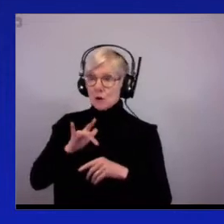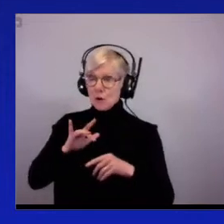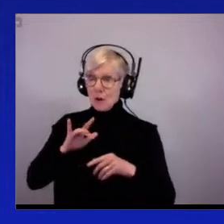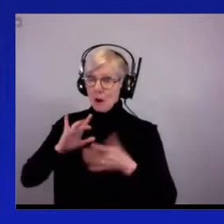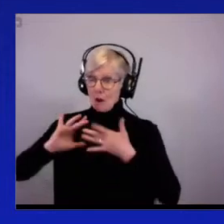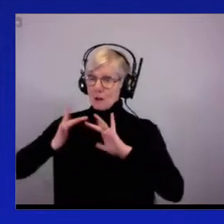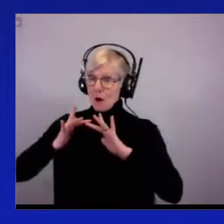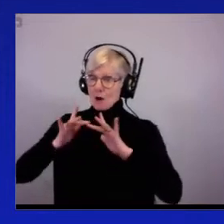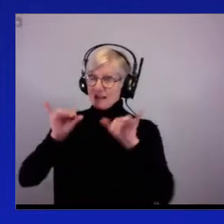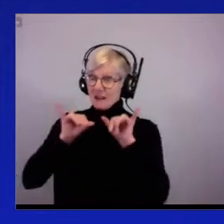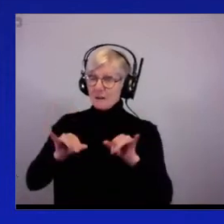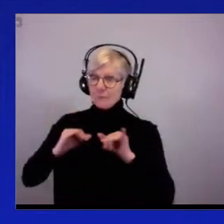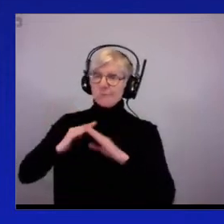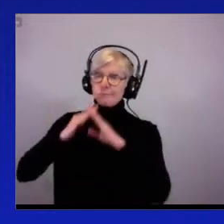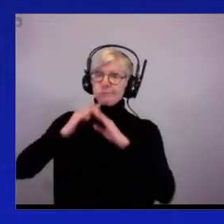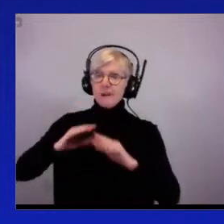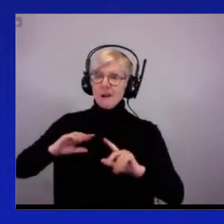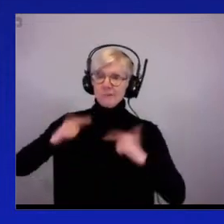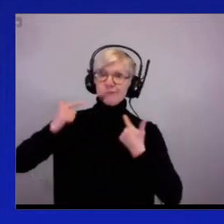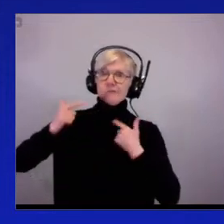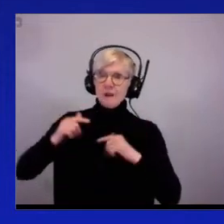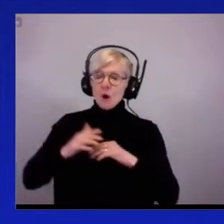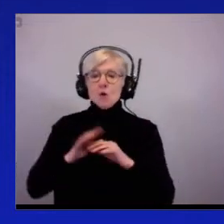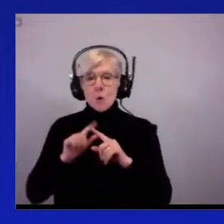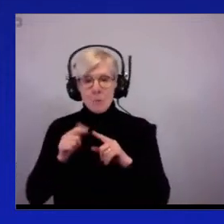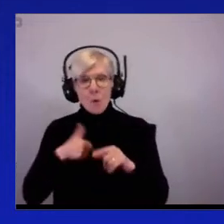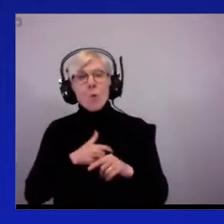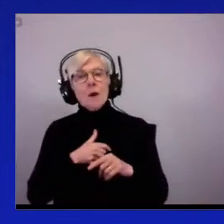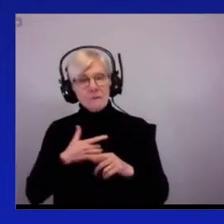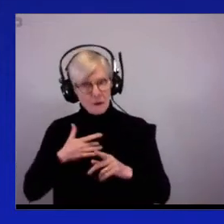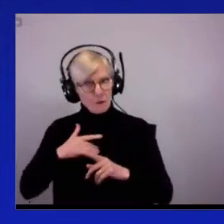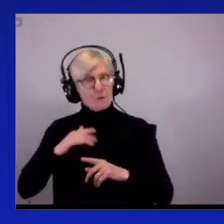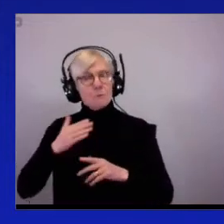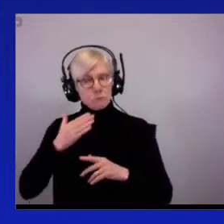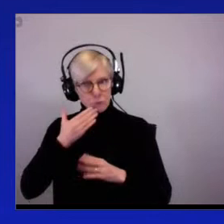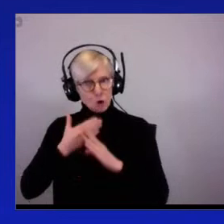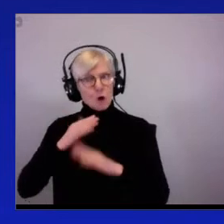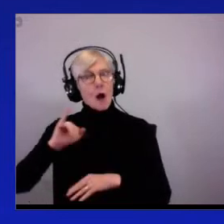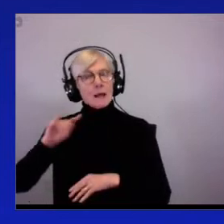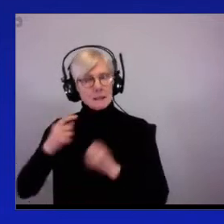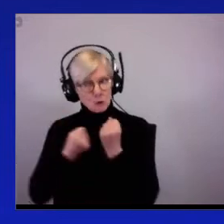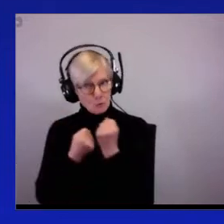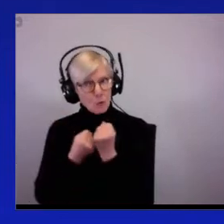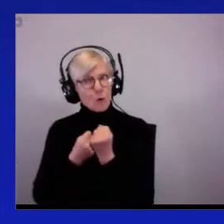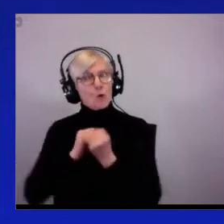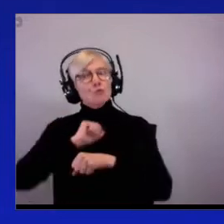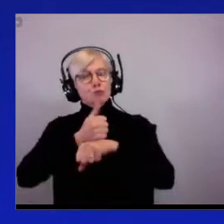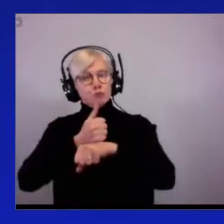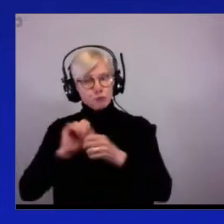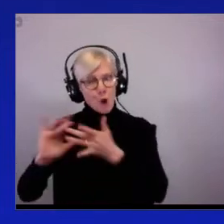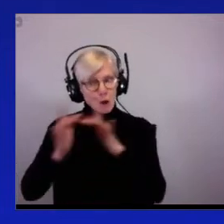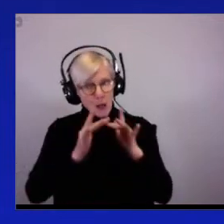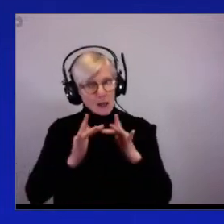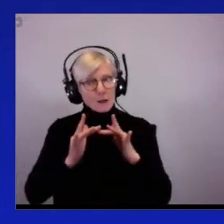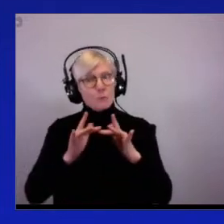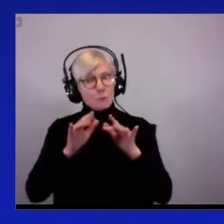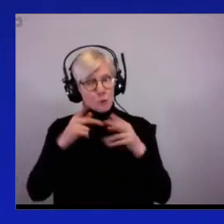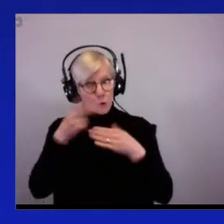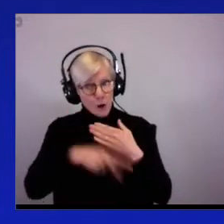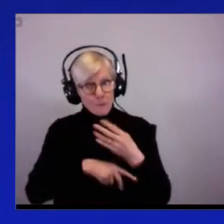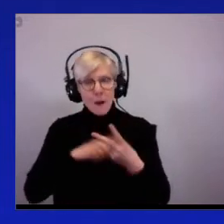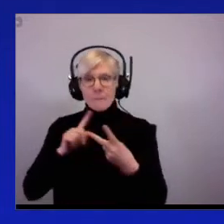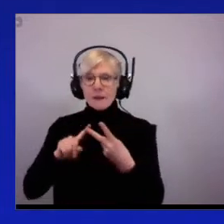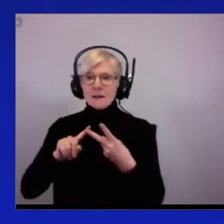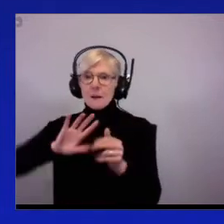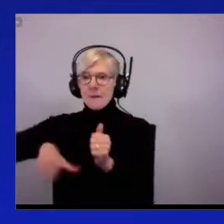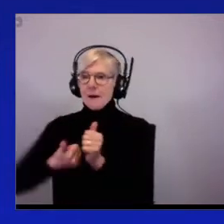well. Our IT team actually is very positive about what they're doing, but we also we're looking at even a local backup system.